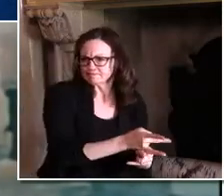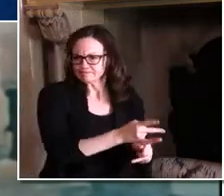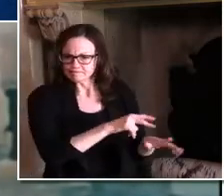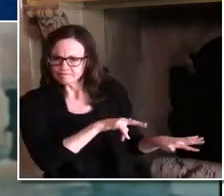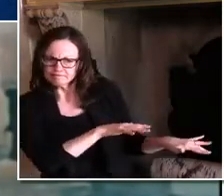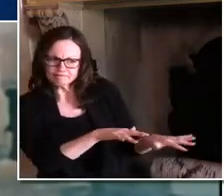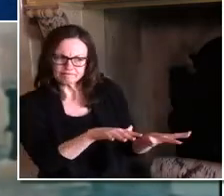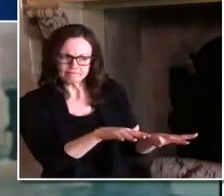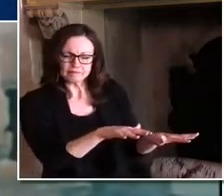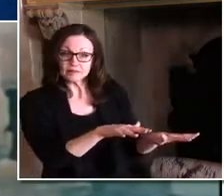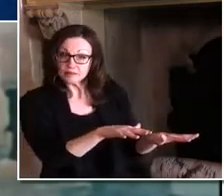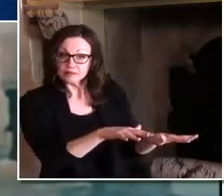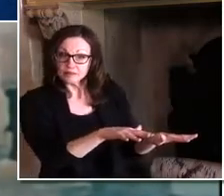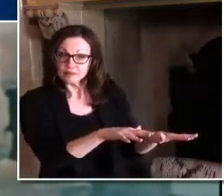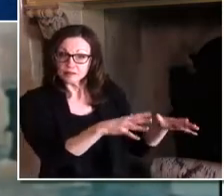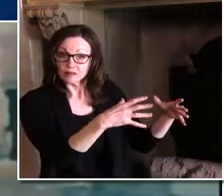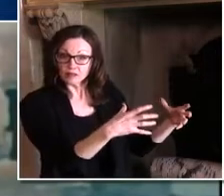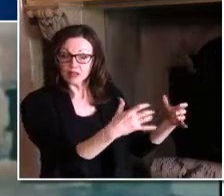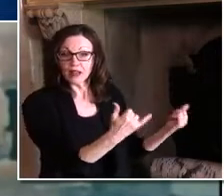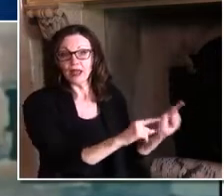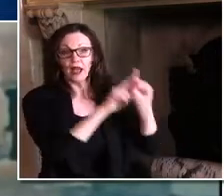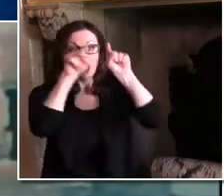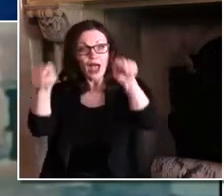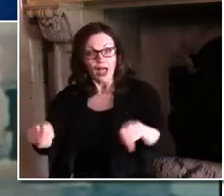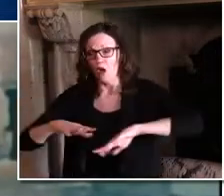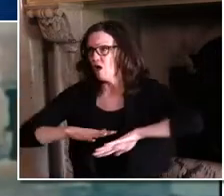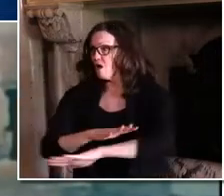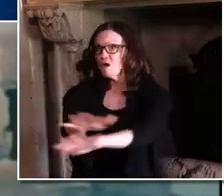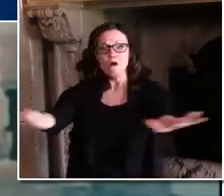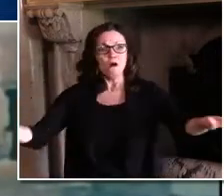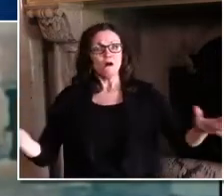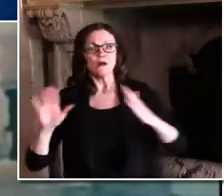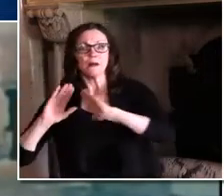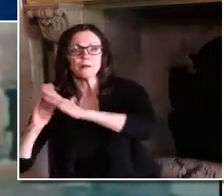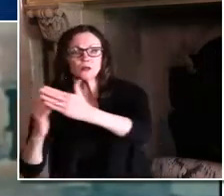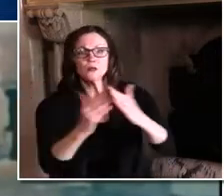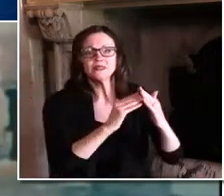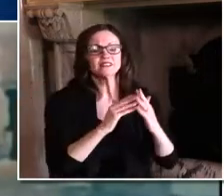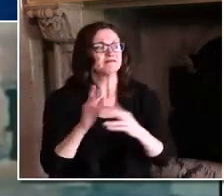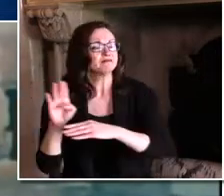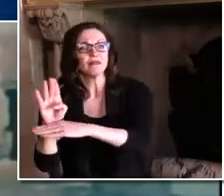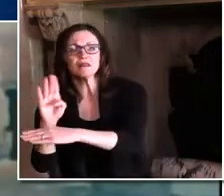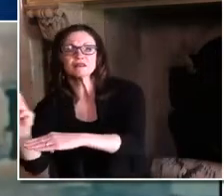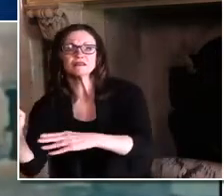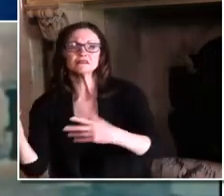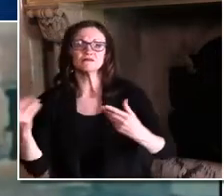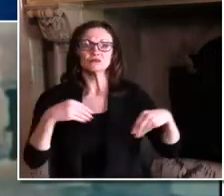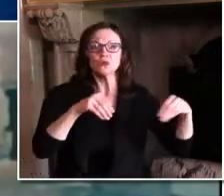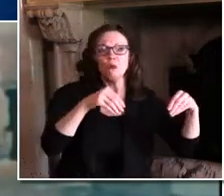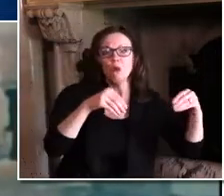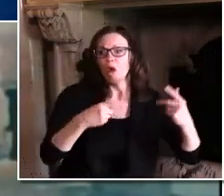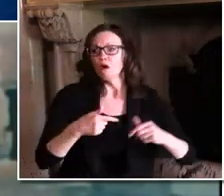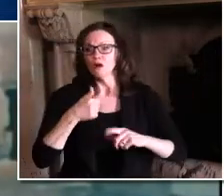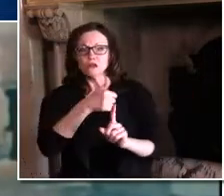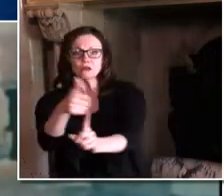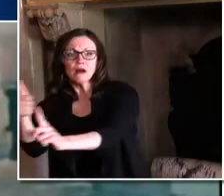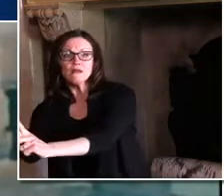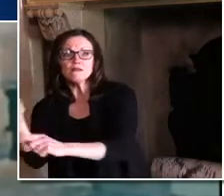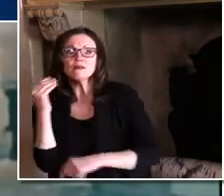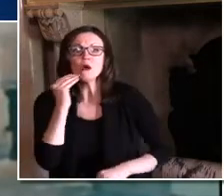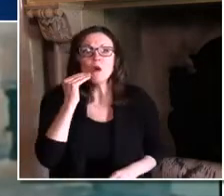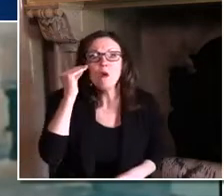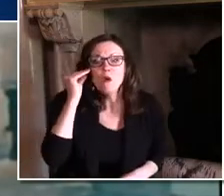hospital walls. I'm not saying everyone needs to wear PPE, but there are ways to keep our community safe.